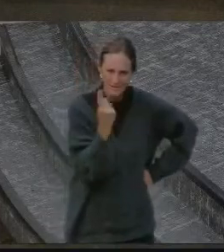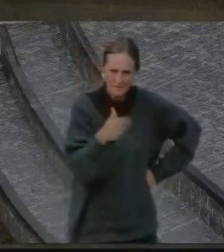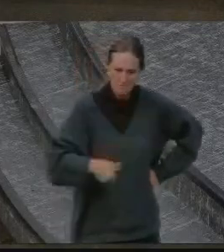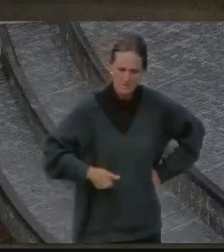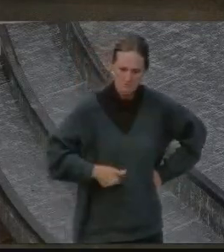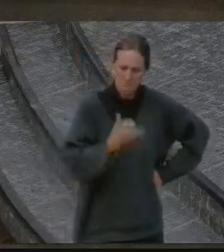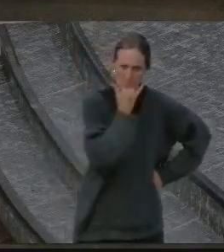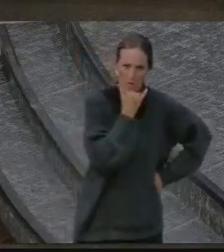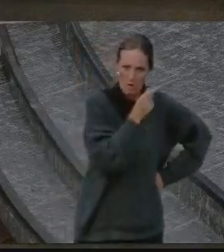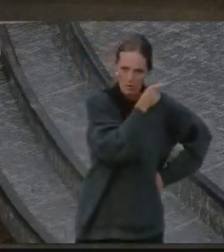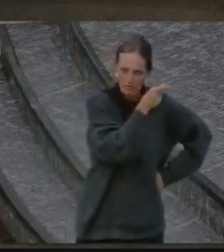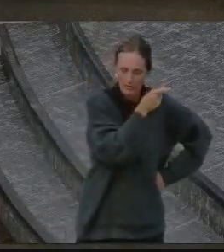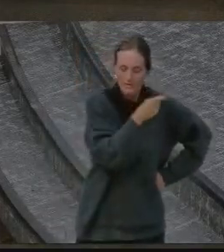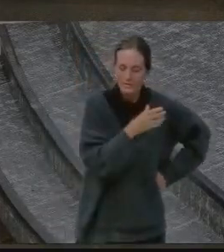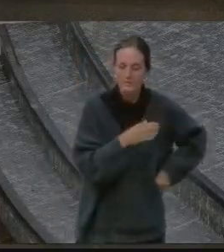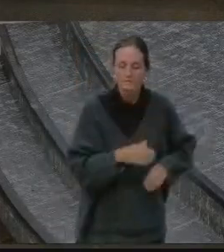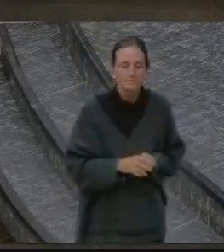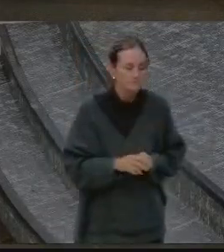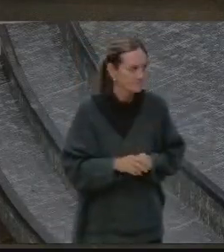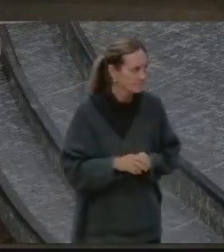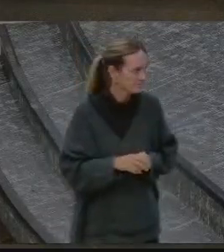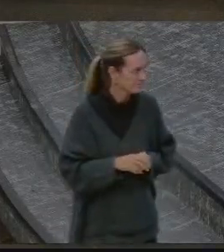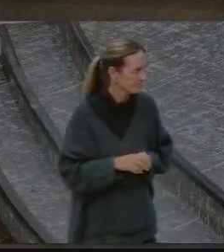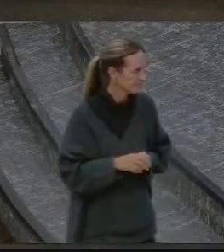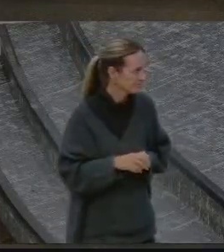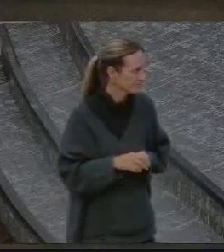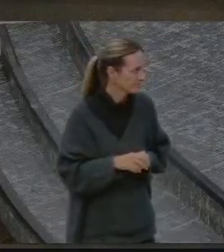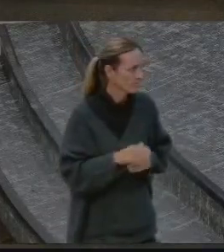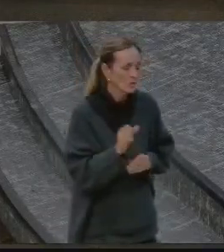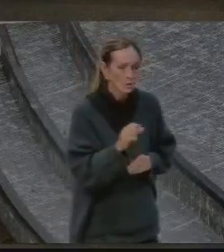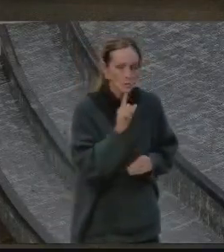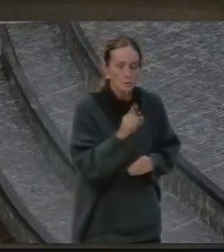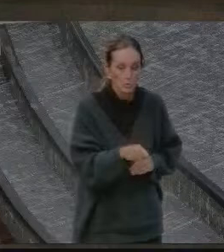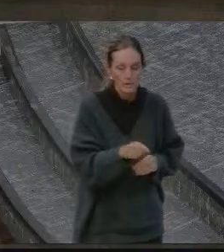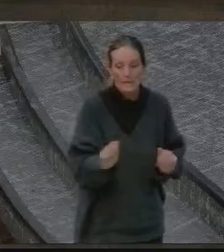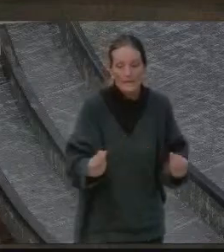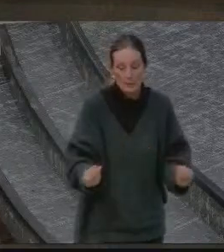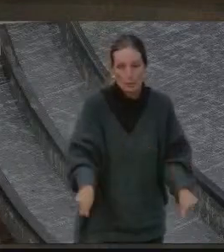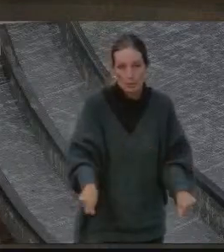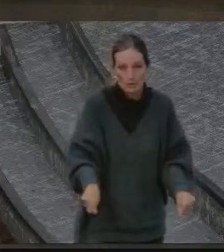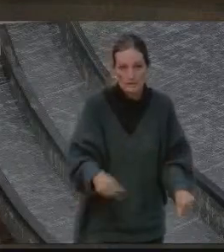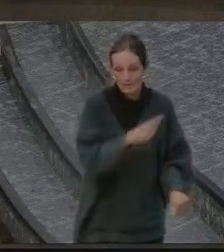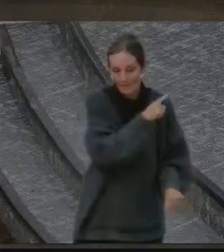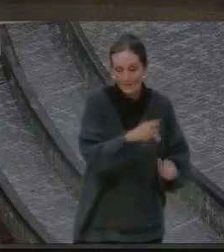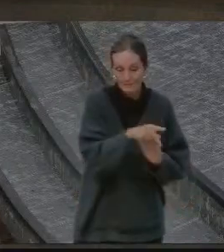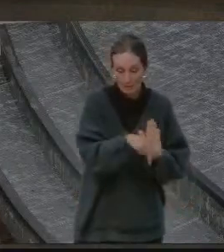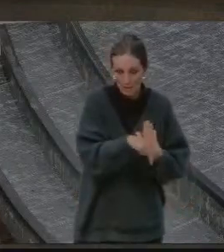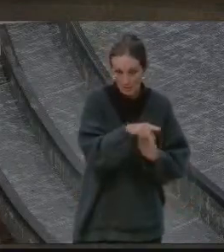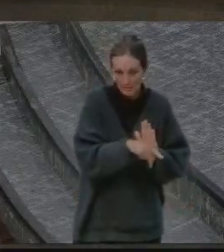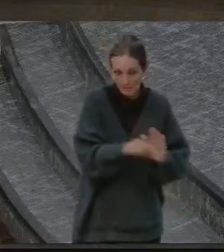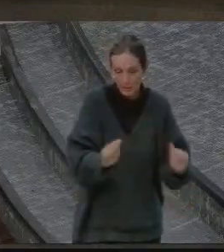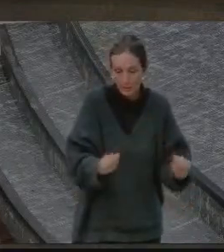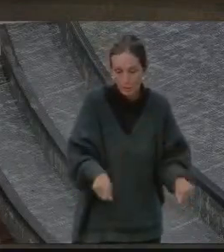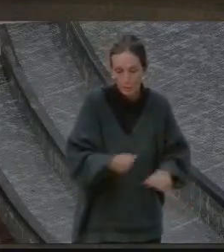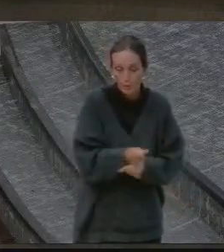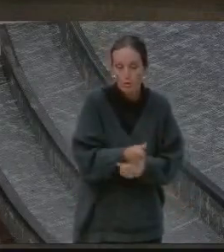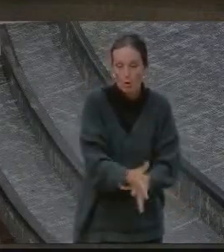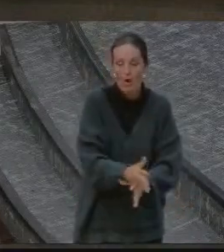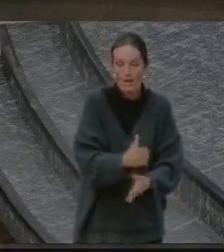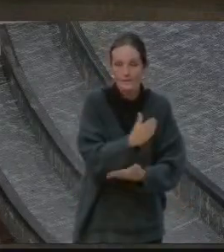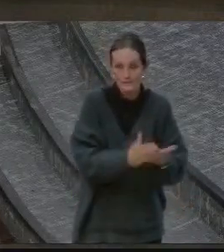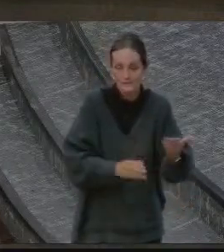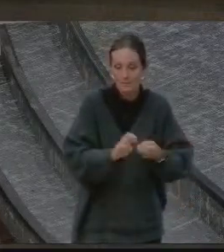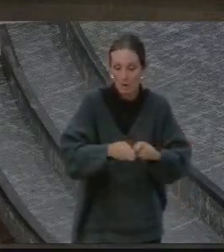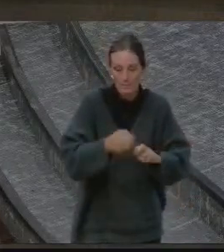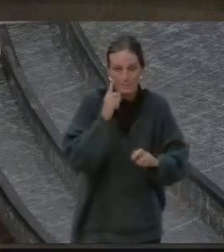really has disturbed me, because it truly could cause some issues for